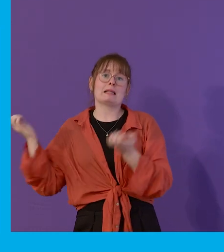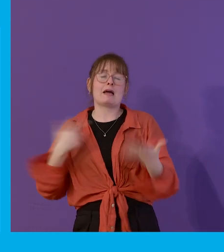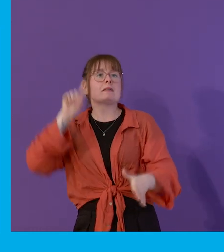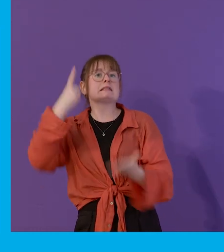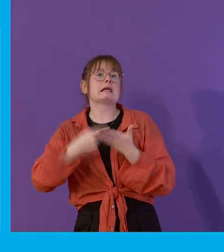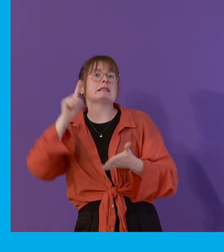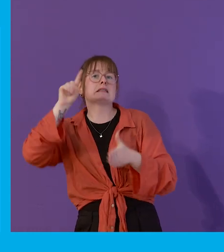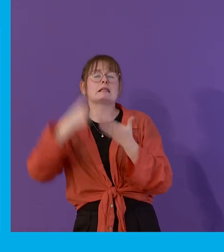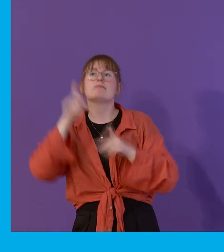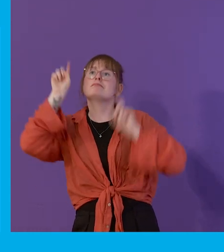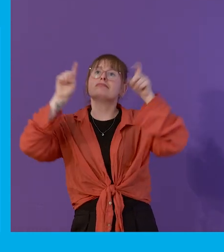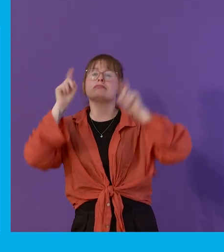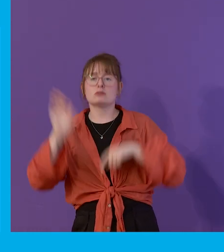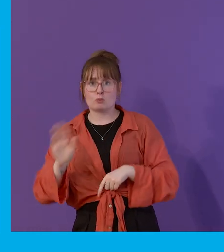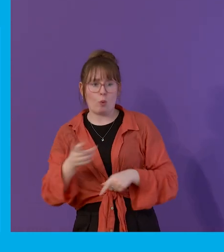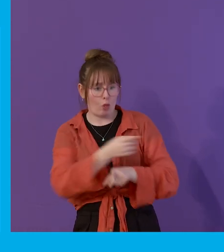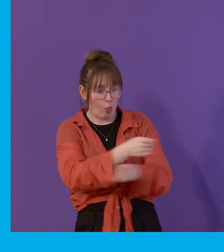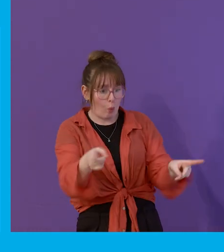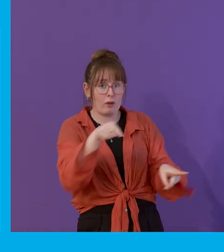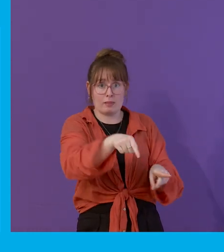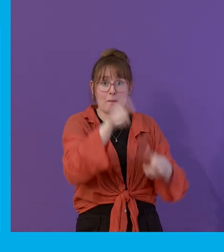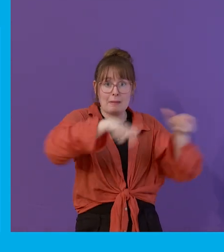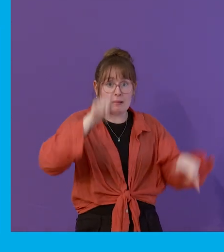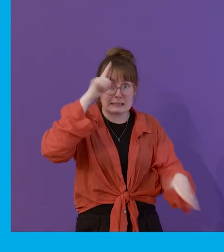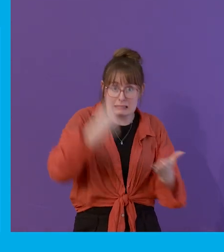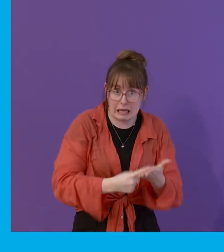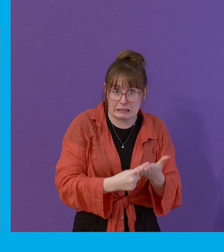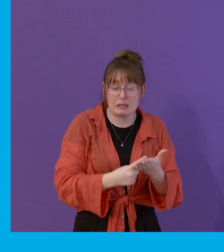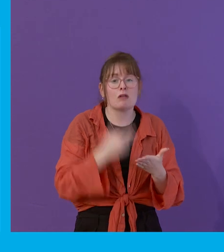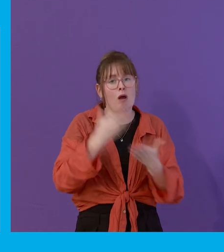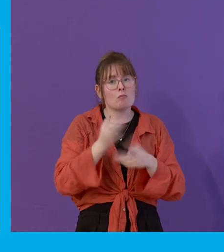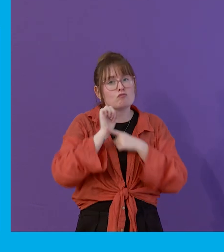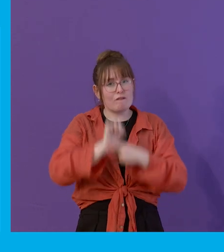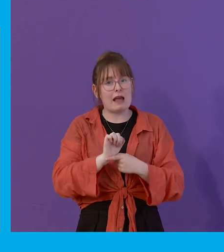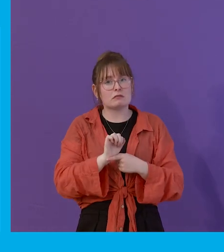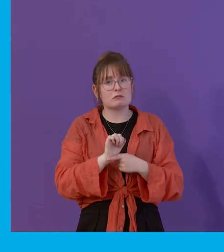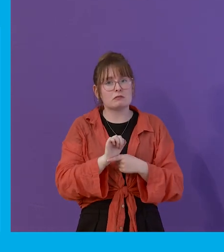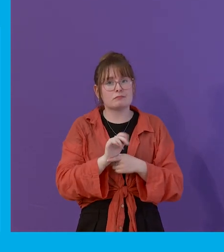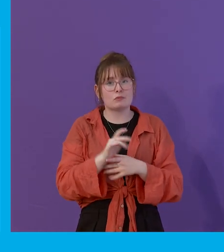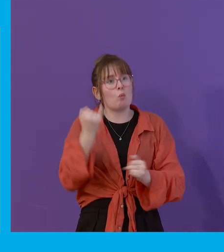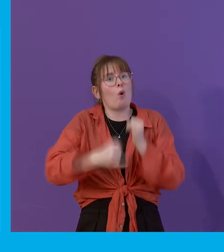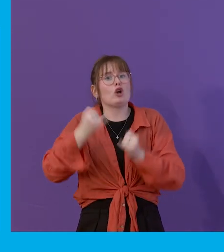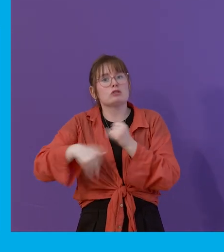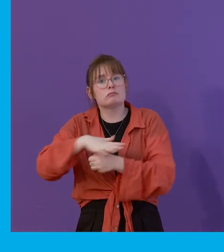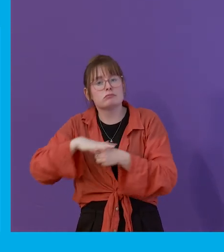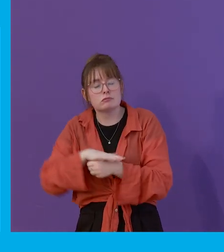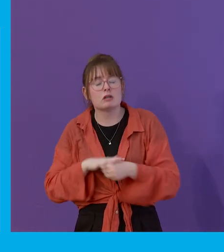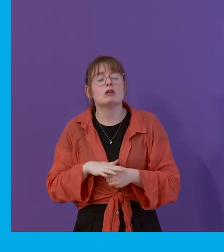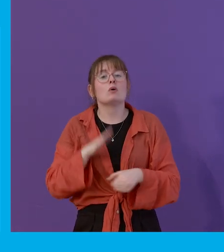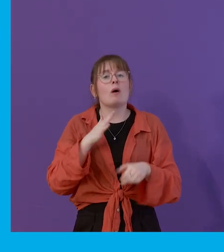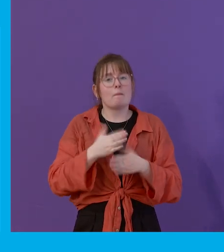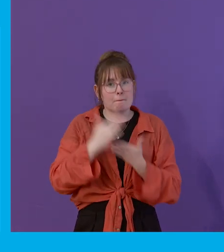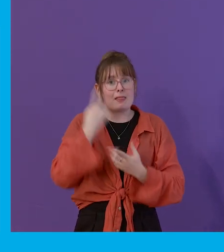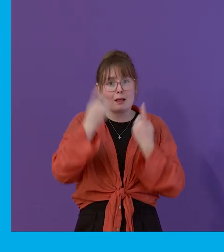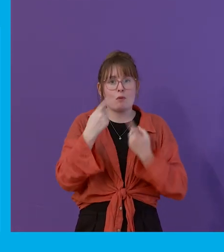input of people on the receiving end of services. And they were preventative in their nature. So they were asset-based